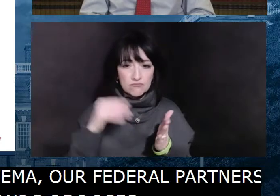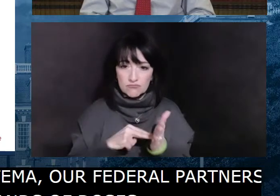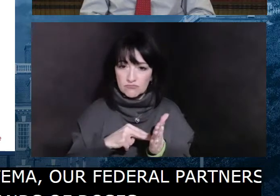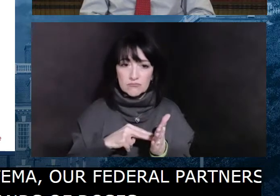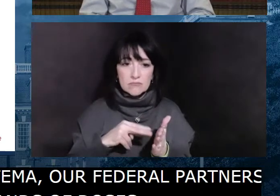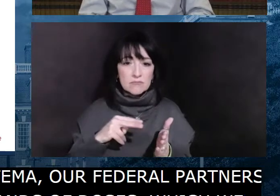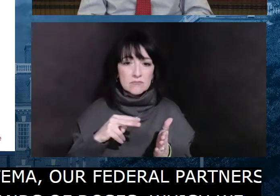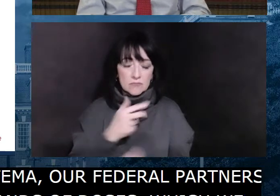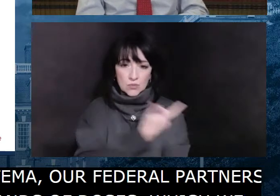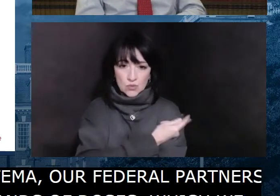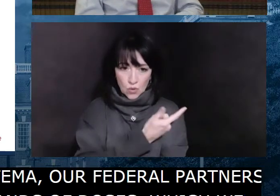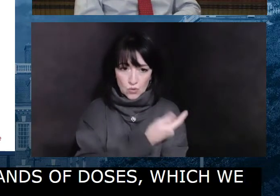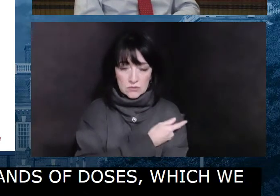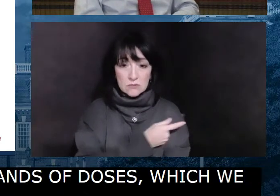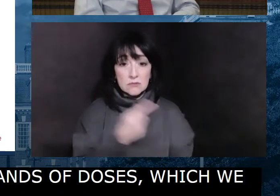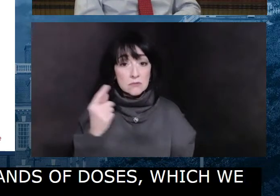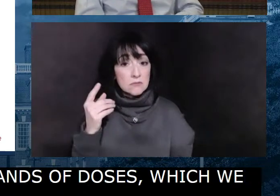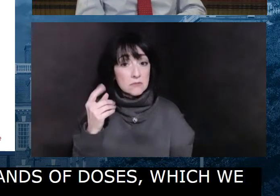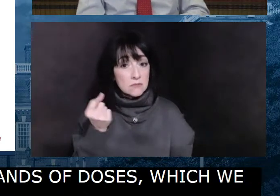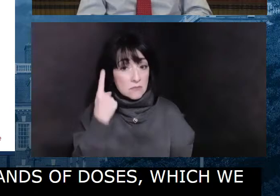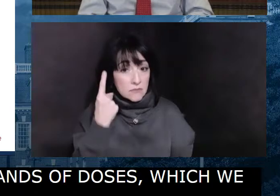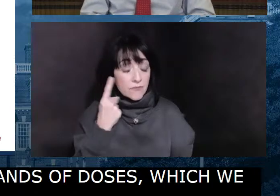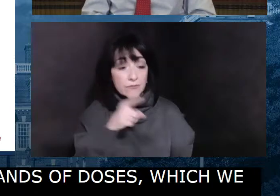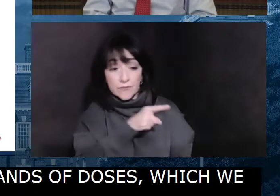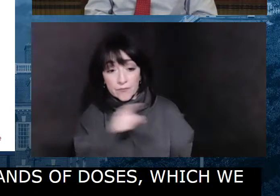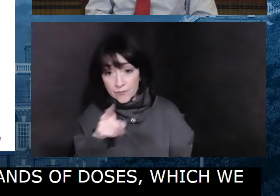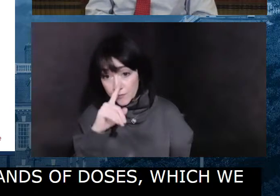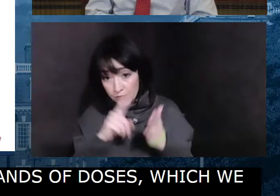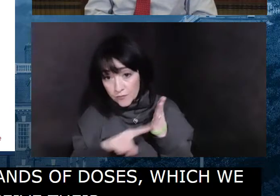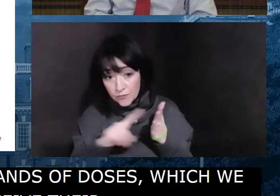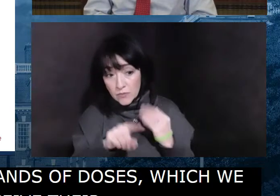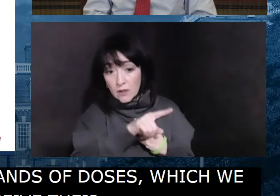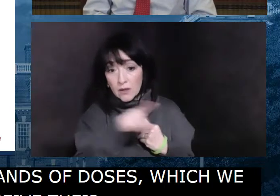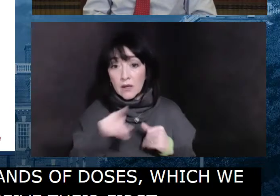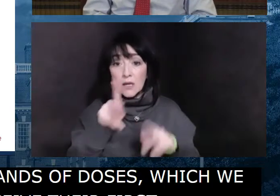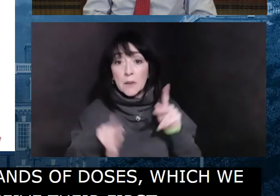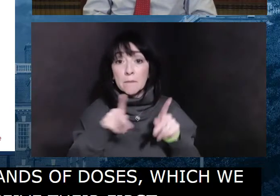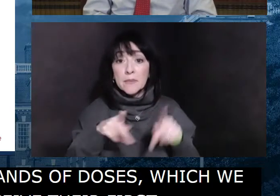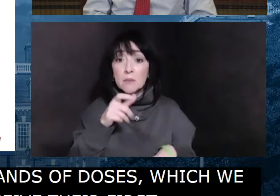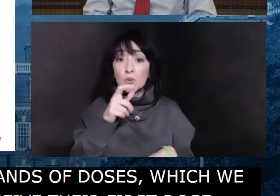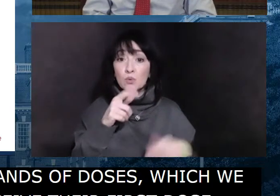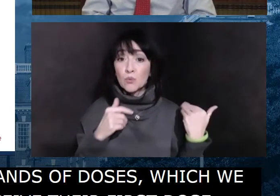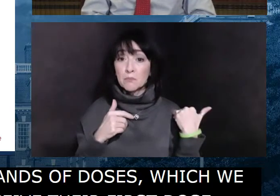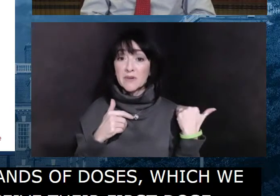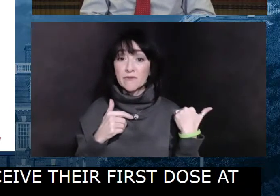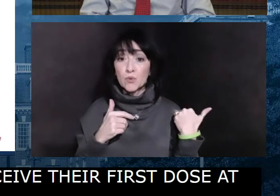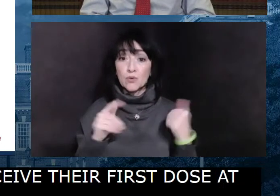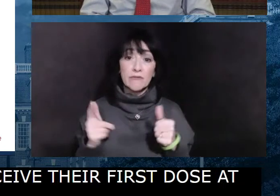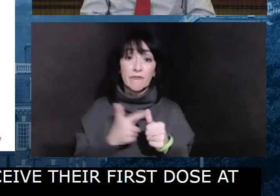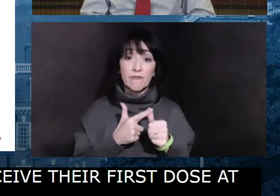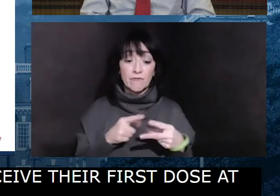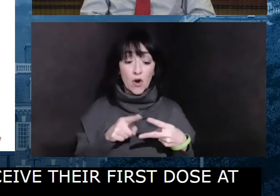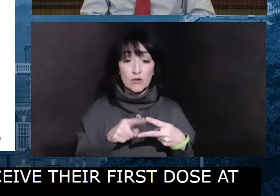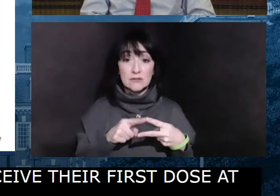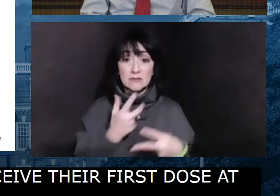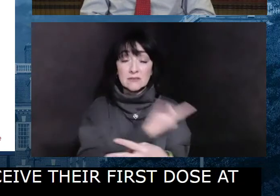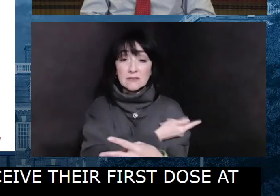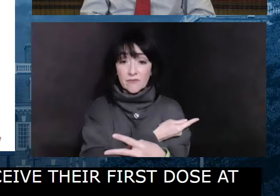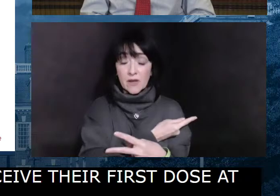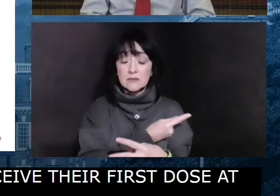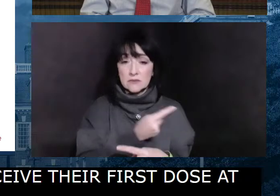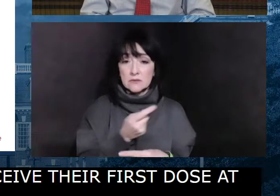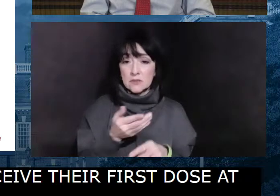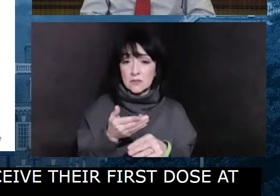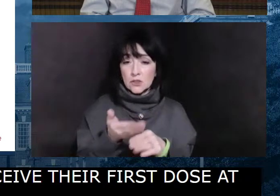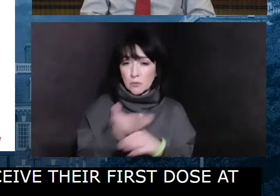their first dose at DMVs and the Salesianum clinics on or before January 24th,